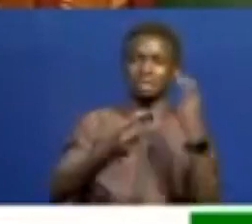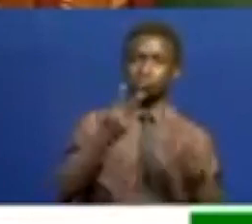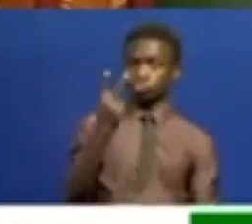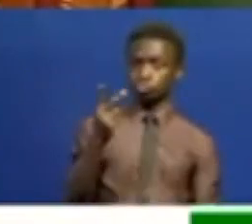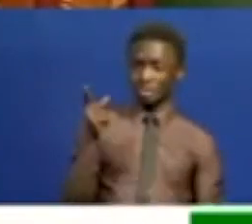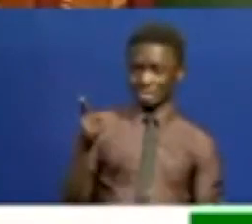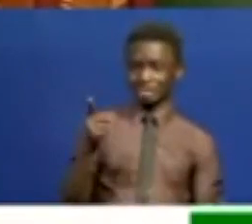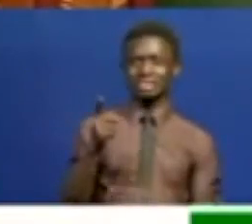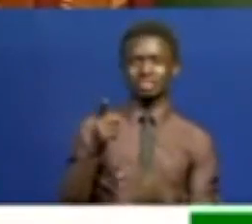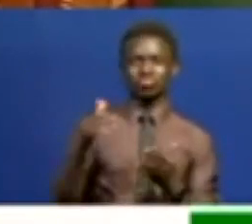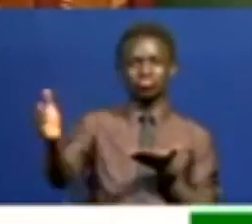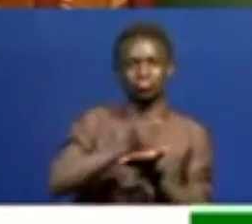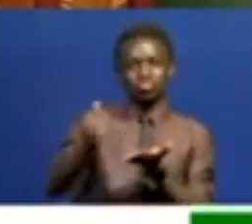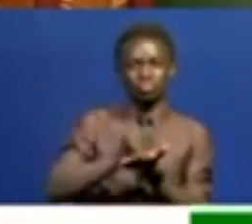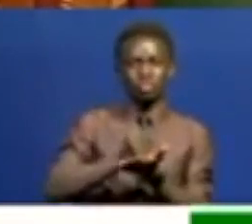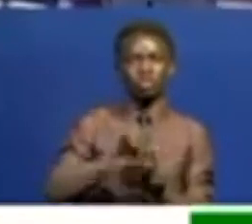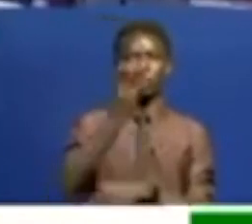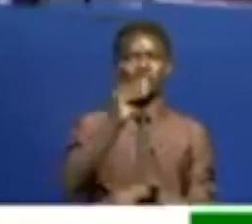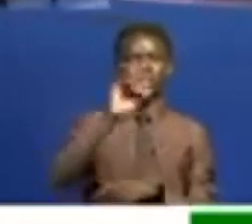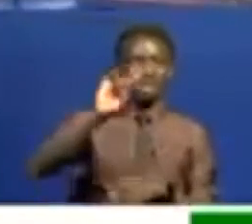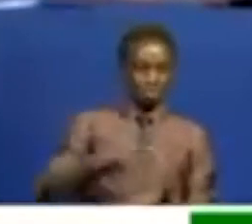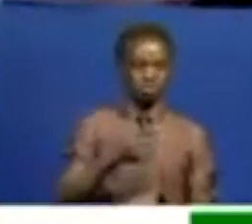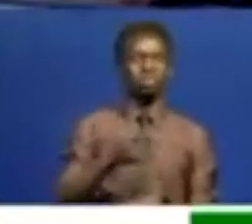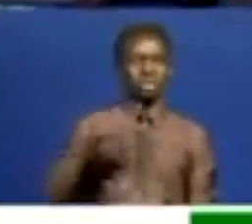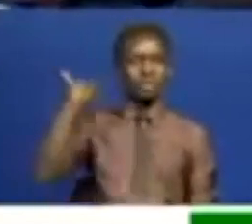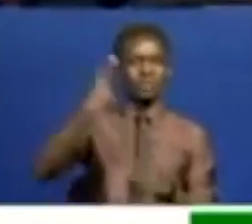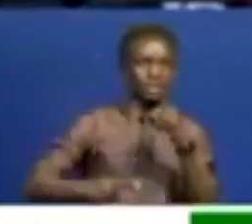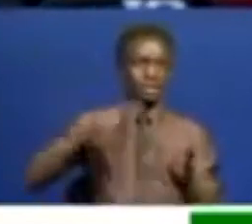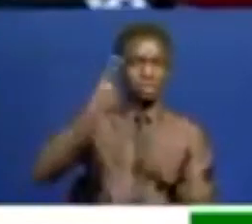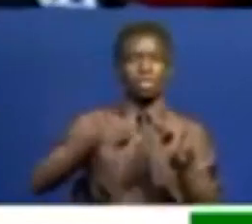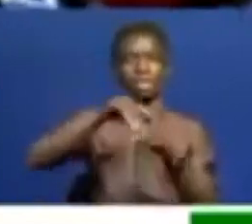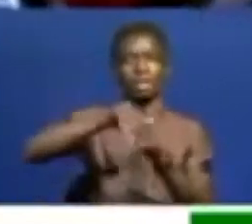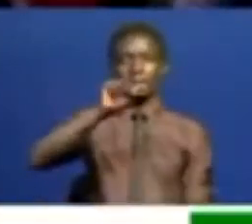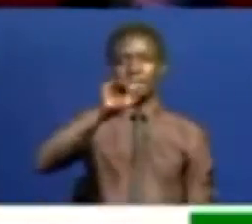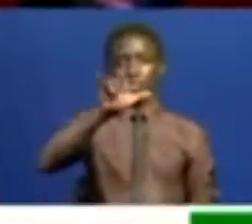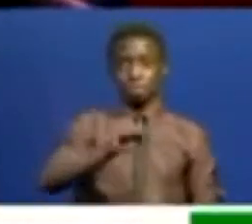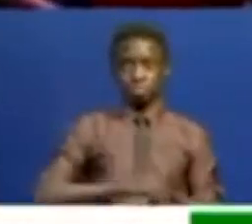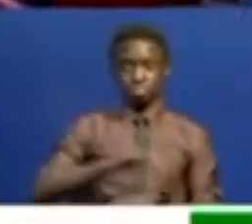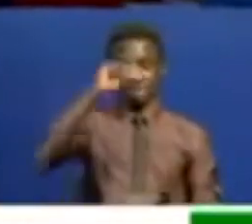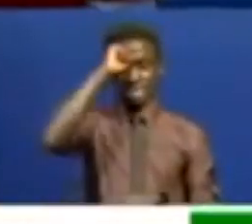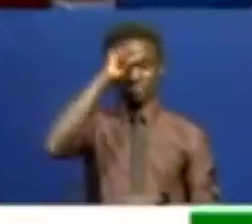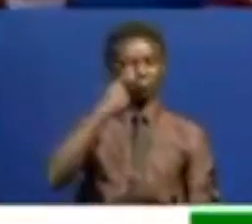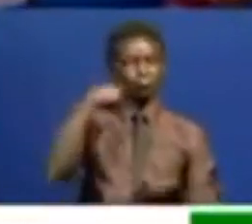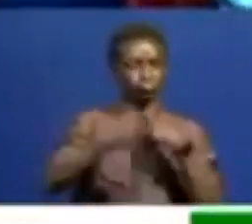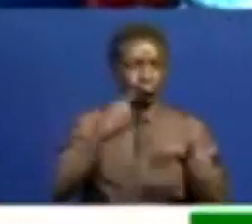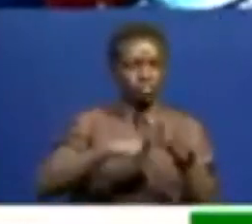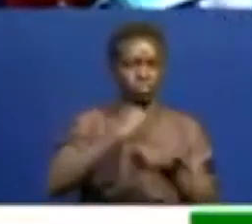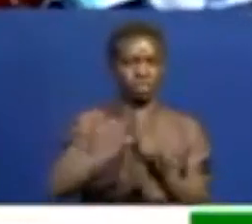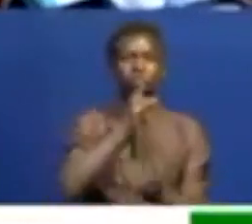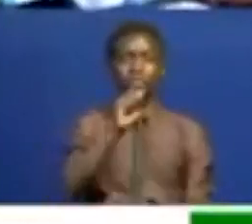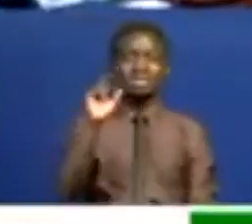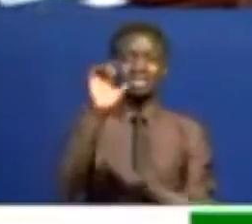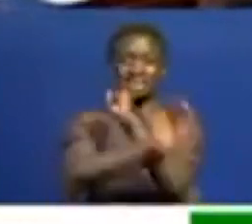yearly in the National Youth Service. The head of state said the government has moved leaps and bounds to ensure the country is secure